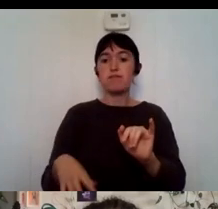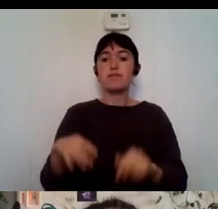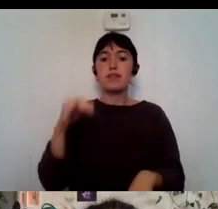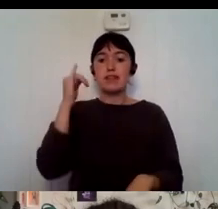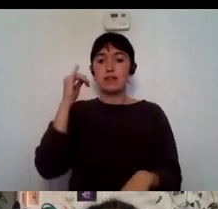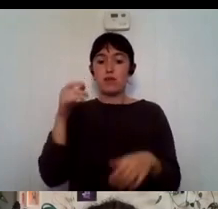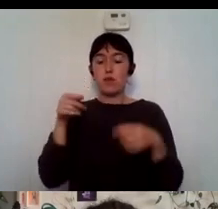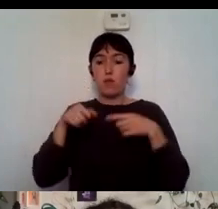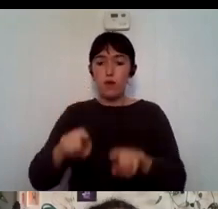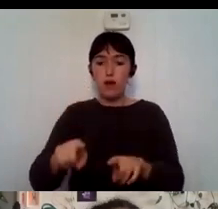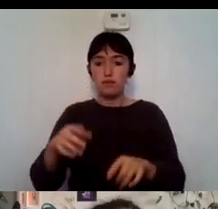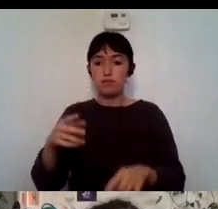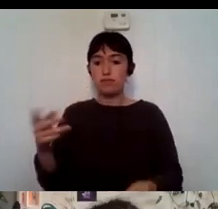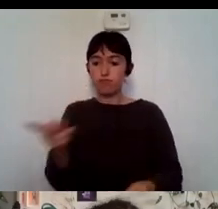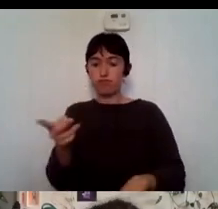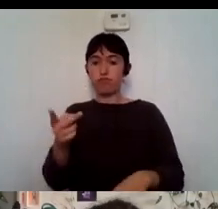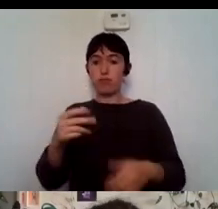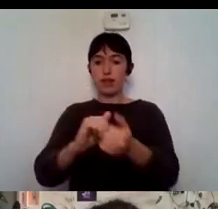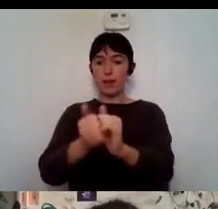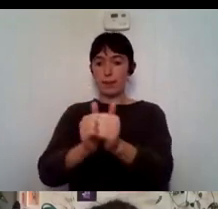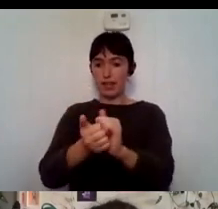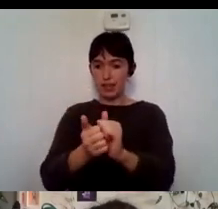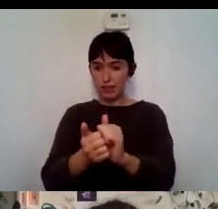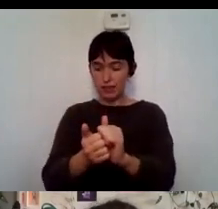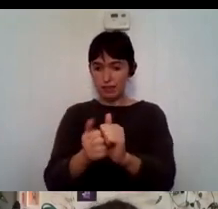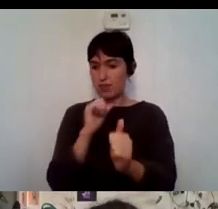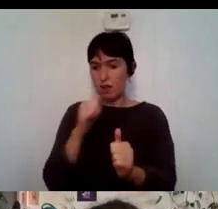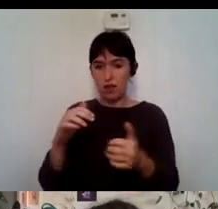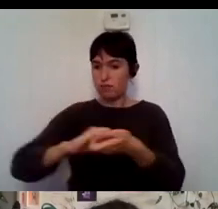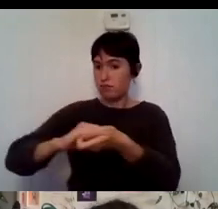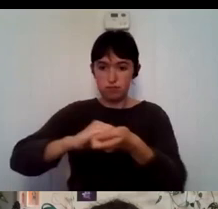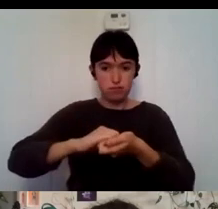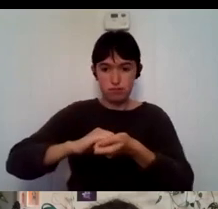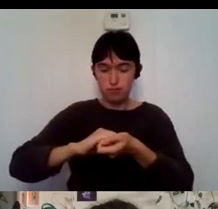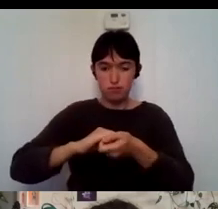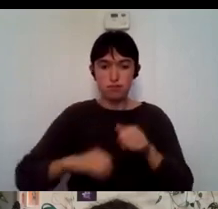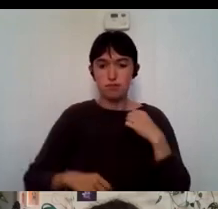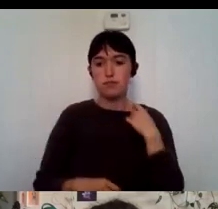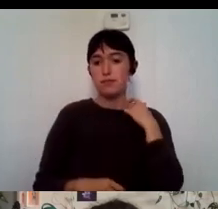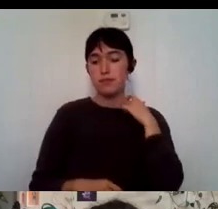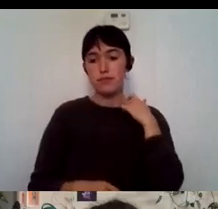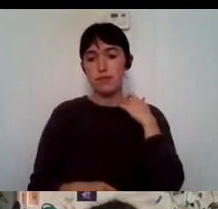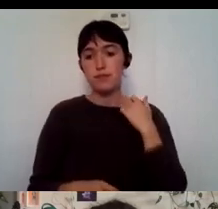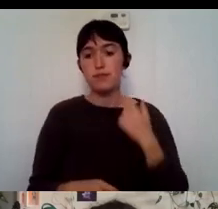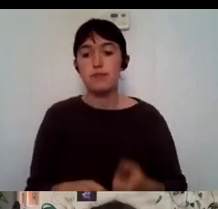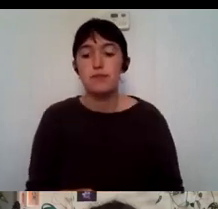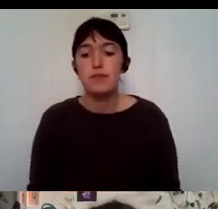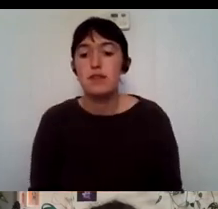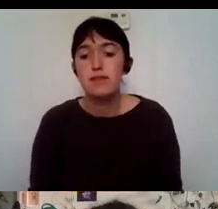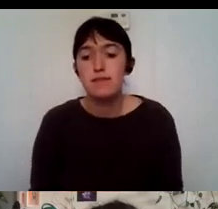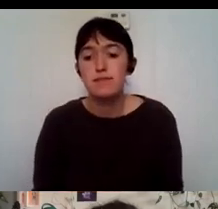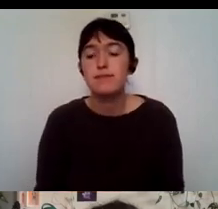competing versus collaborating. So you can, in addition to looking at